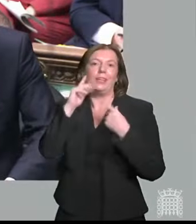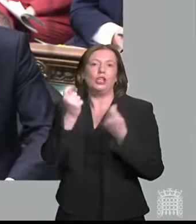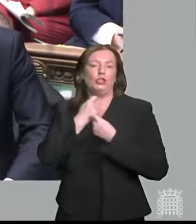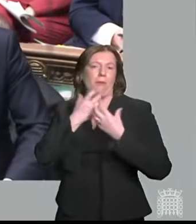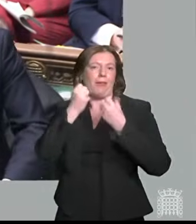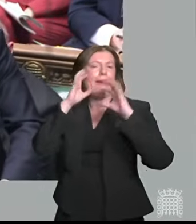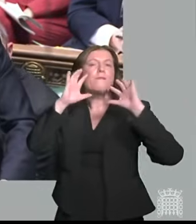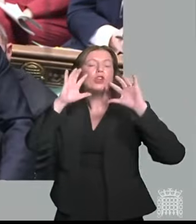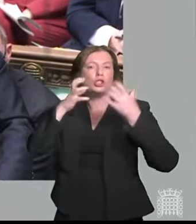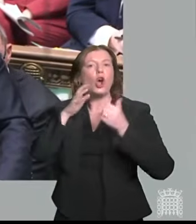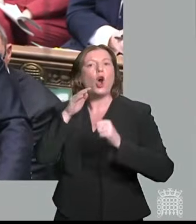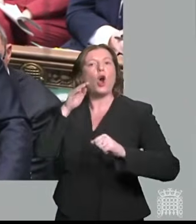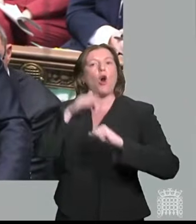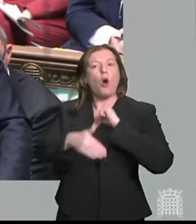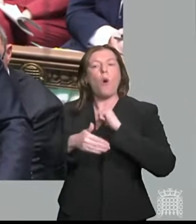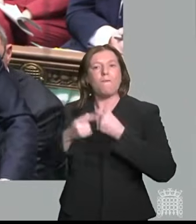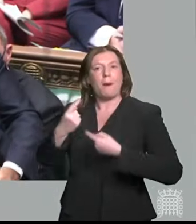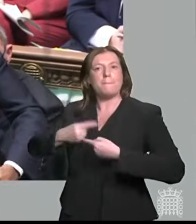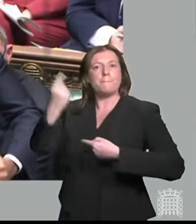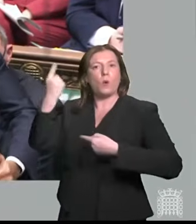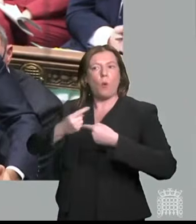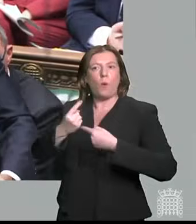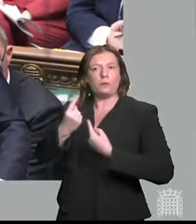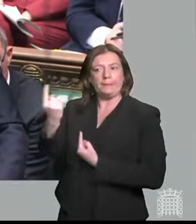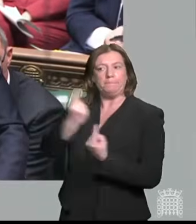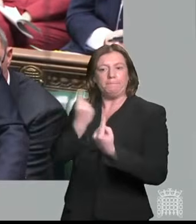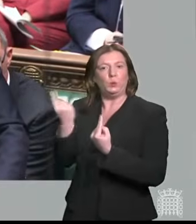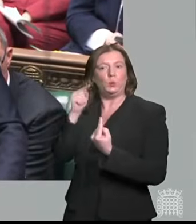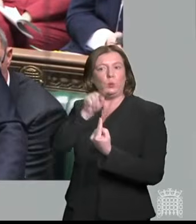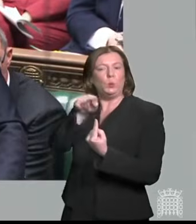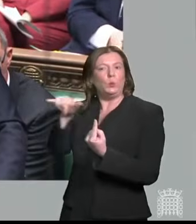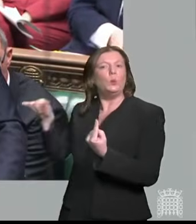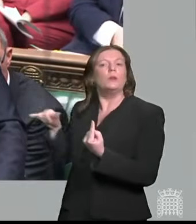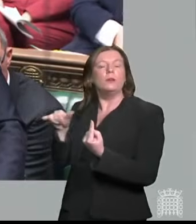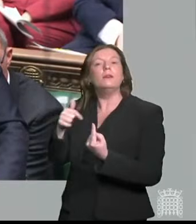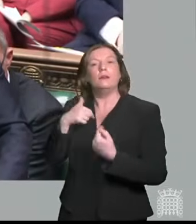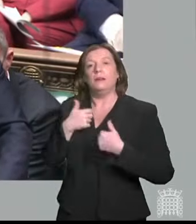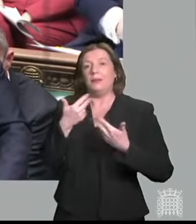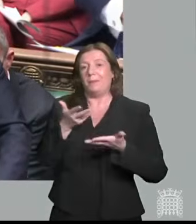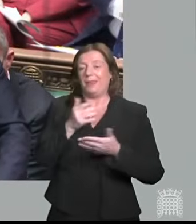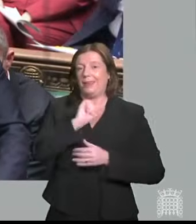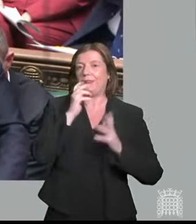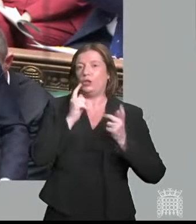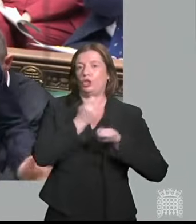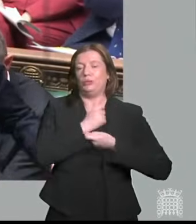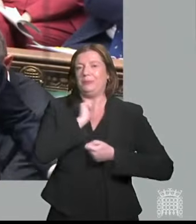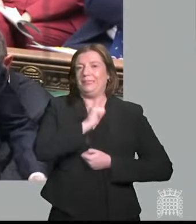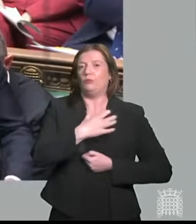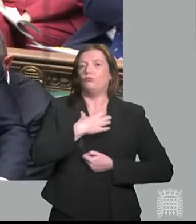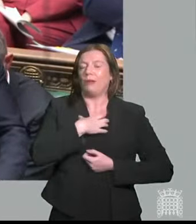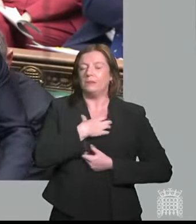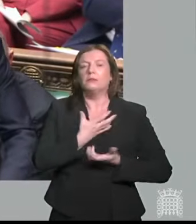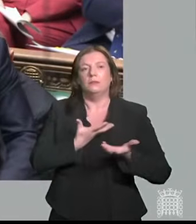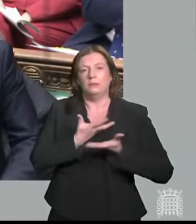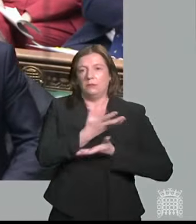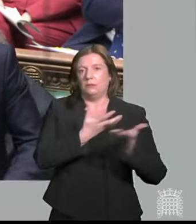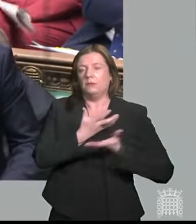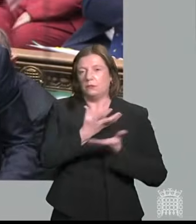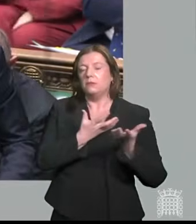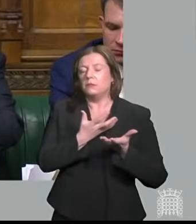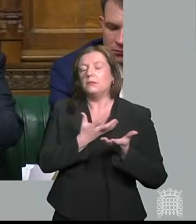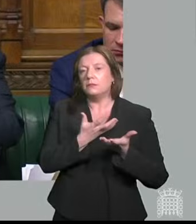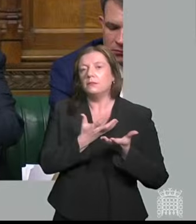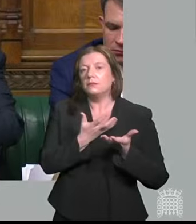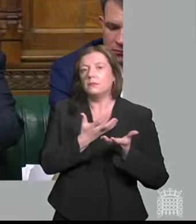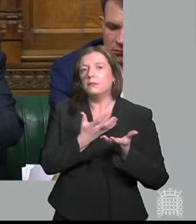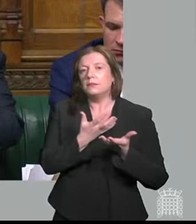Egyptians with regard to that border, but I can tell him we have prioritised speaking with President Sisi and are in continued dialogue with our